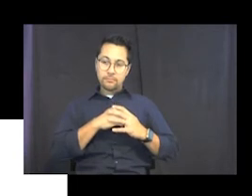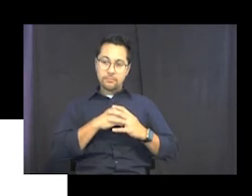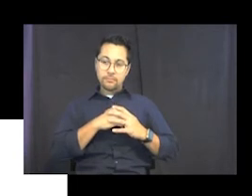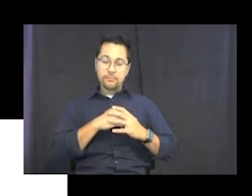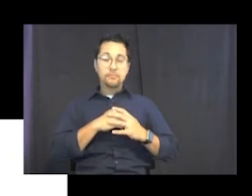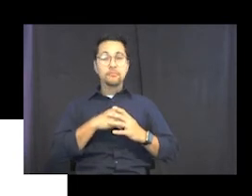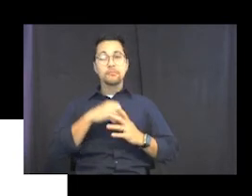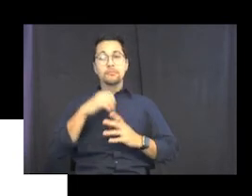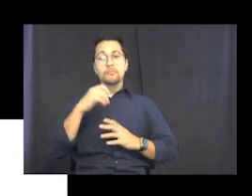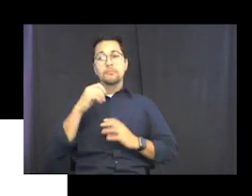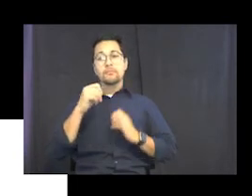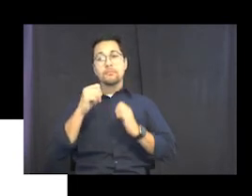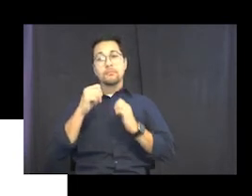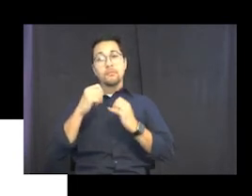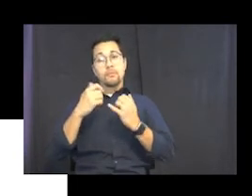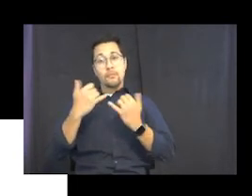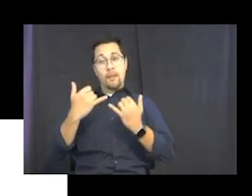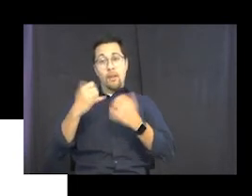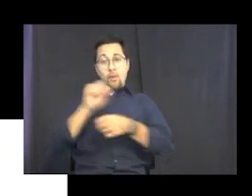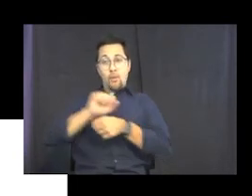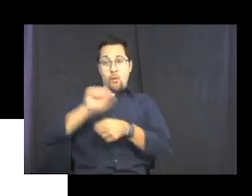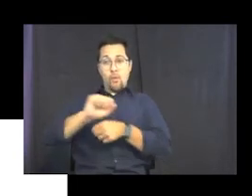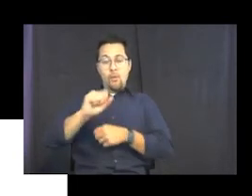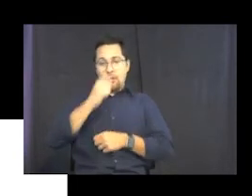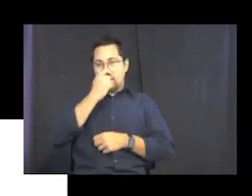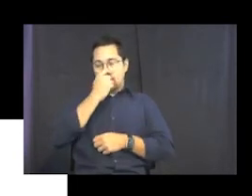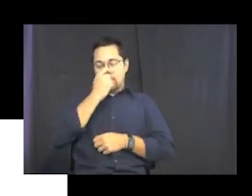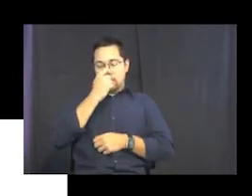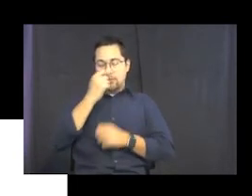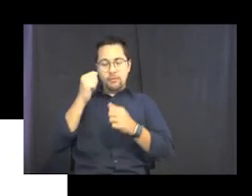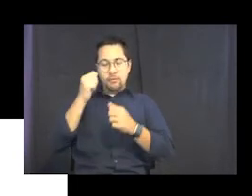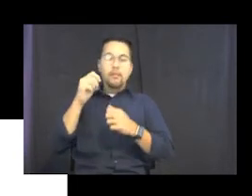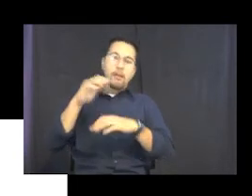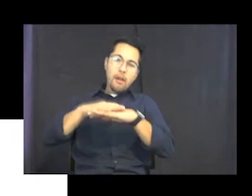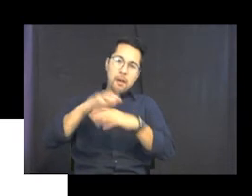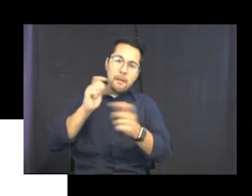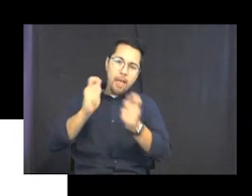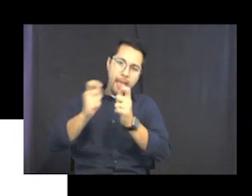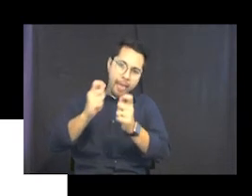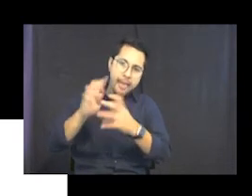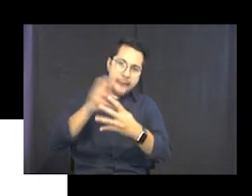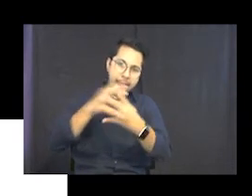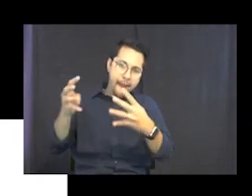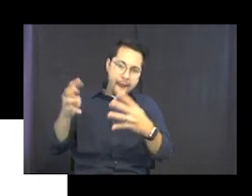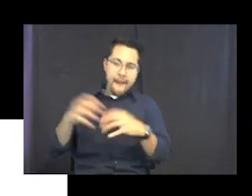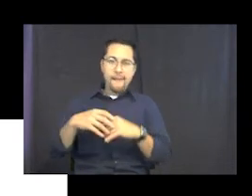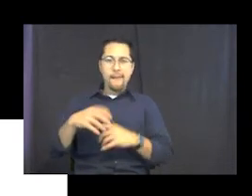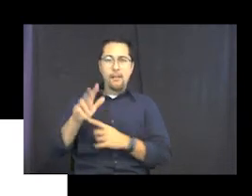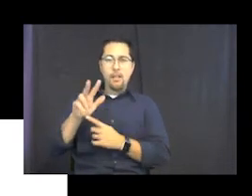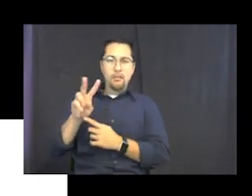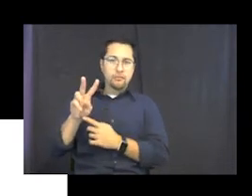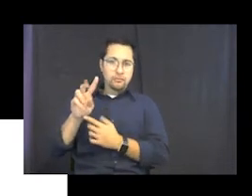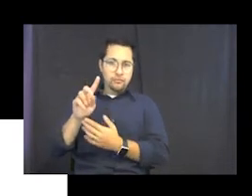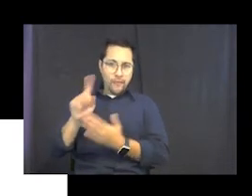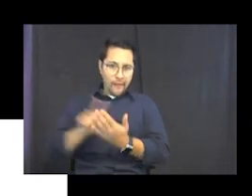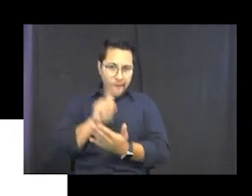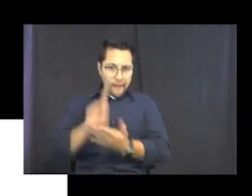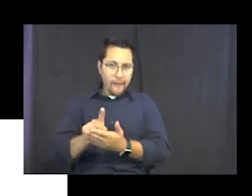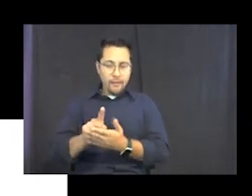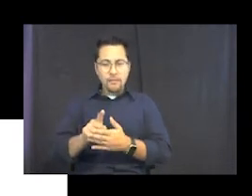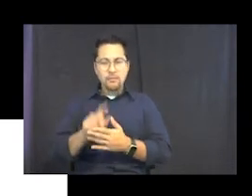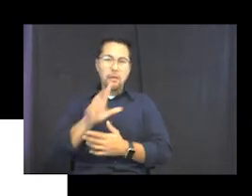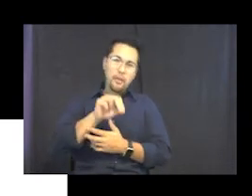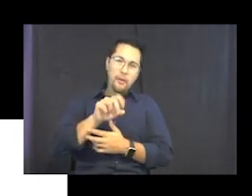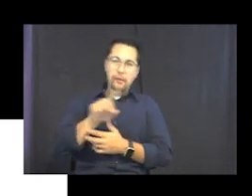With working now a modified schedule of 32 hours,